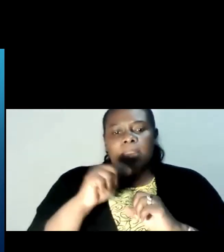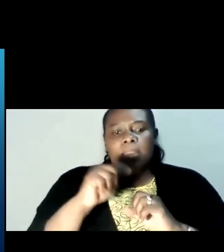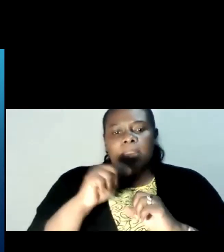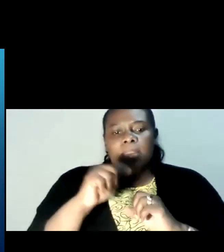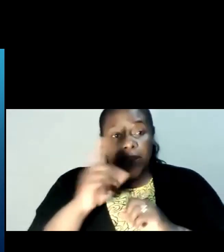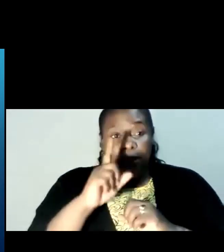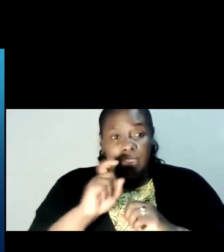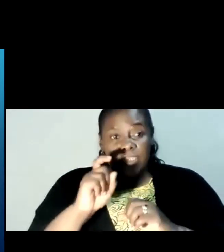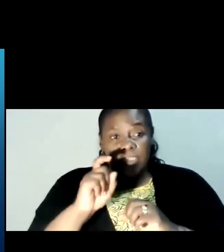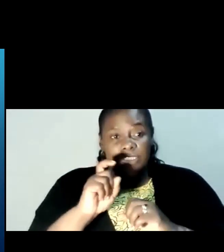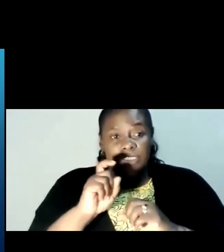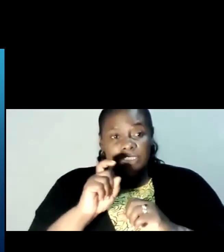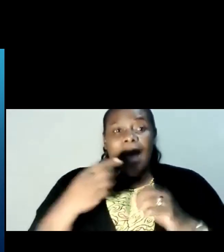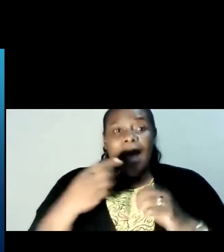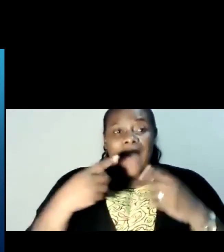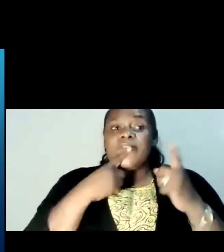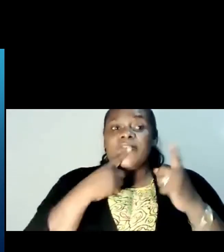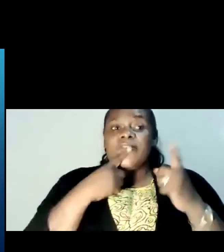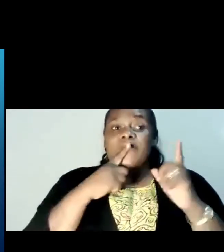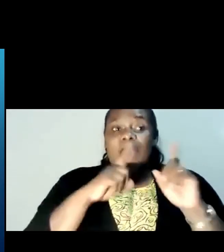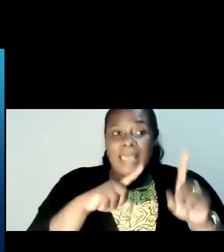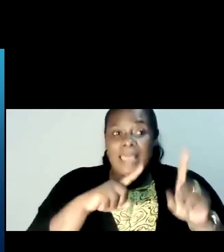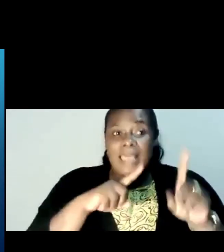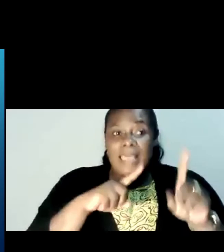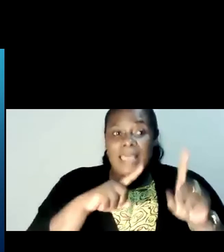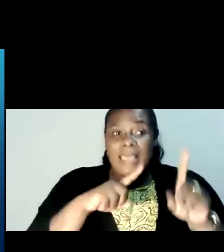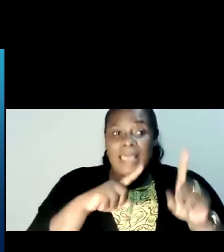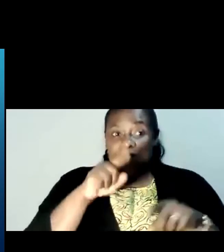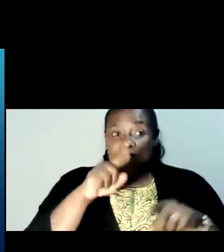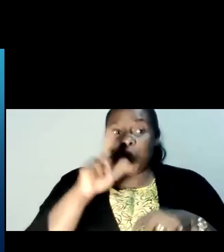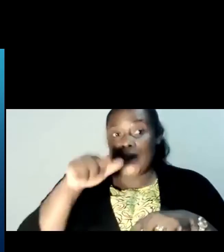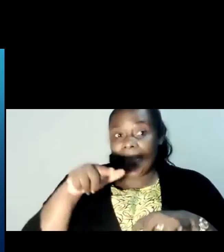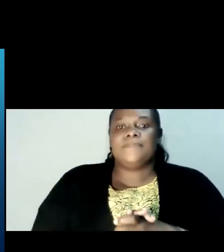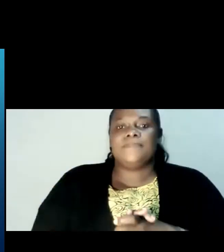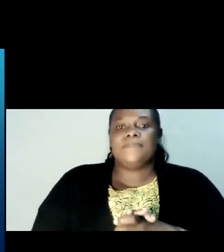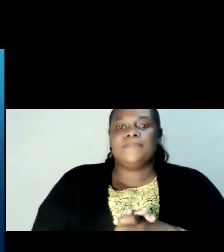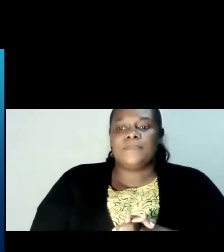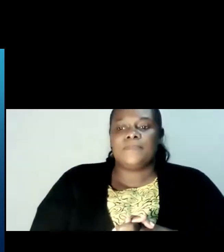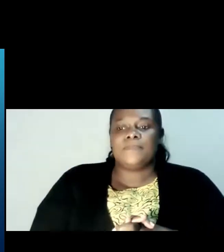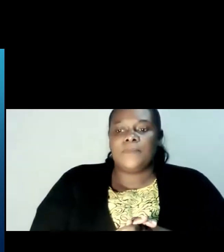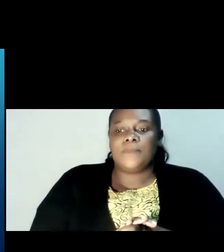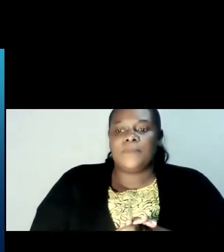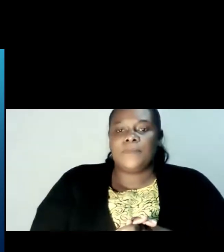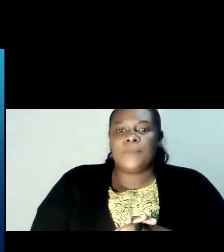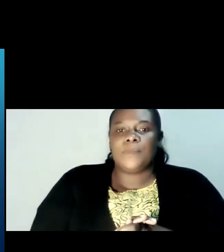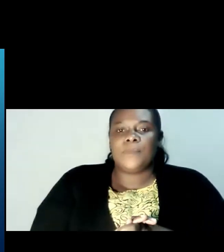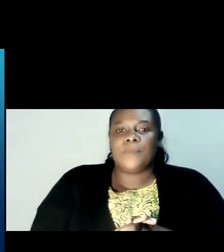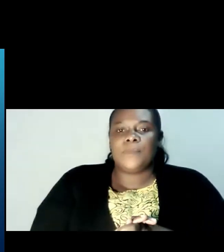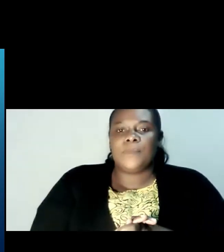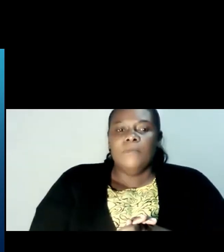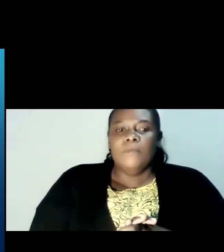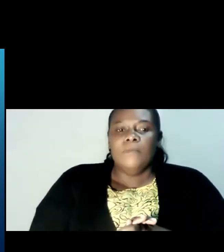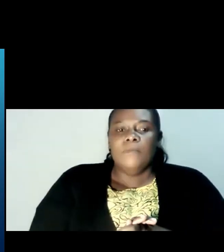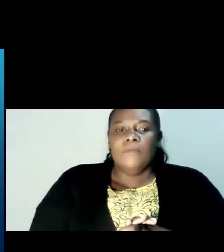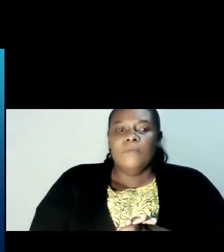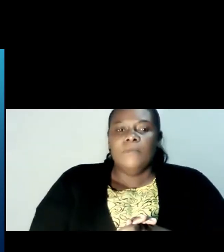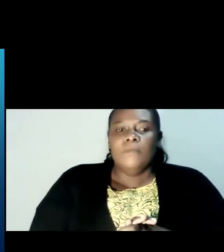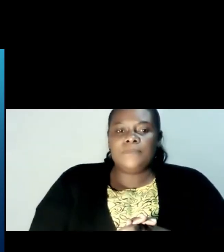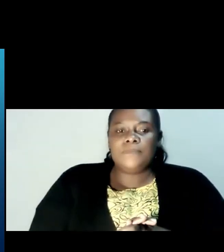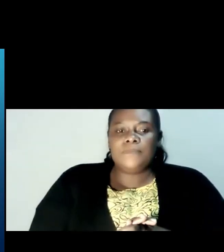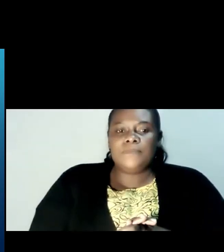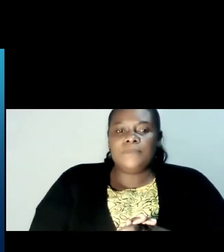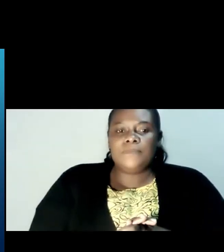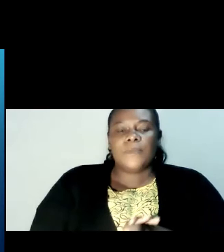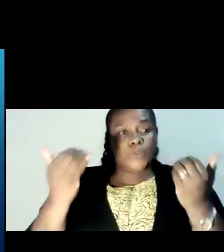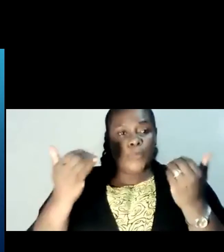All right, so now I'm going to move on to talking about sleep. So how many hours of sleep